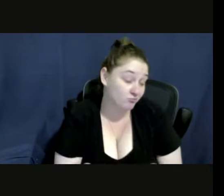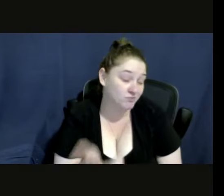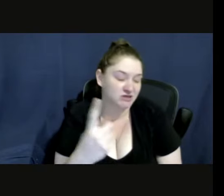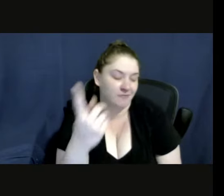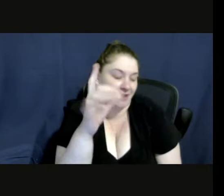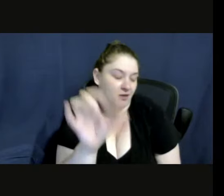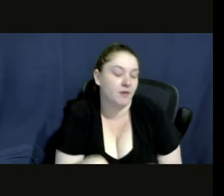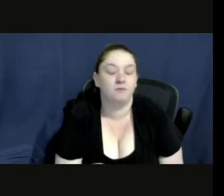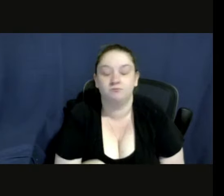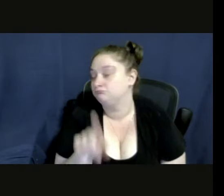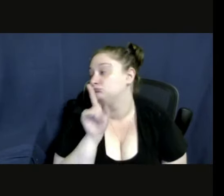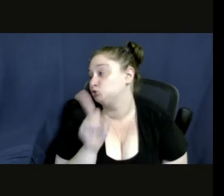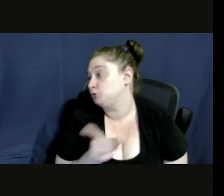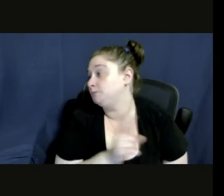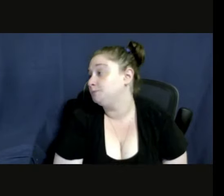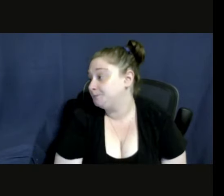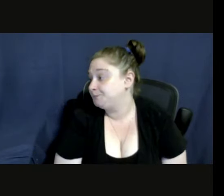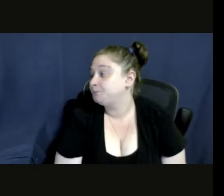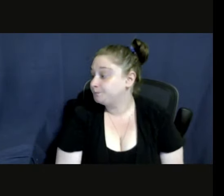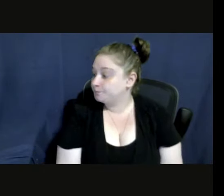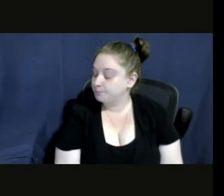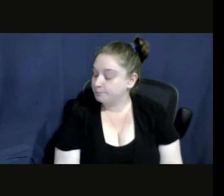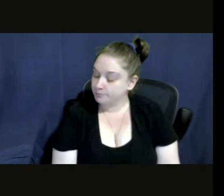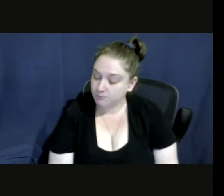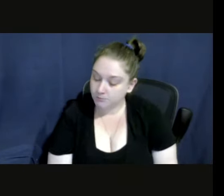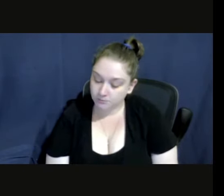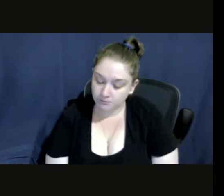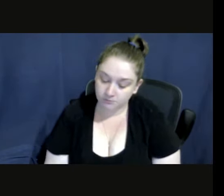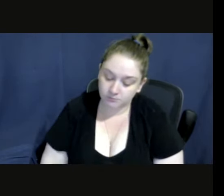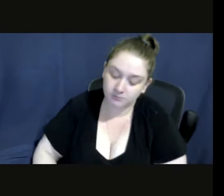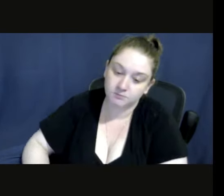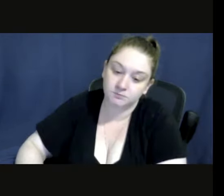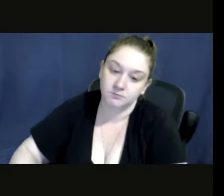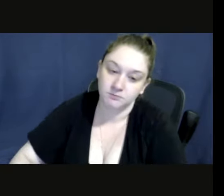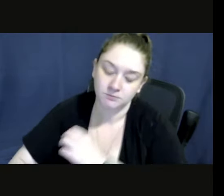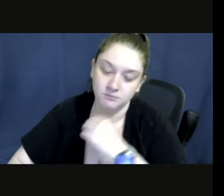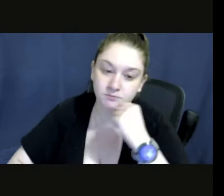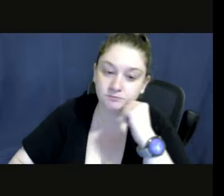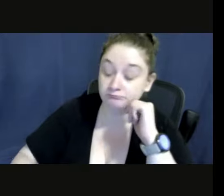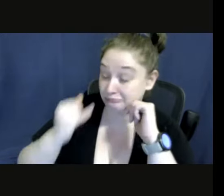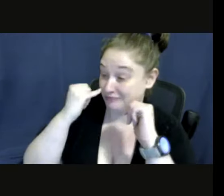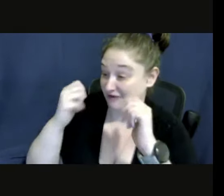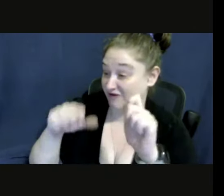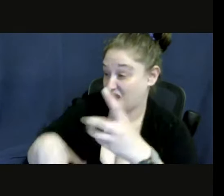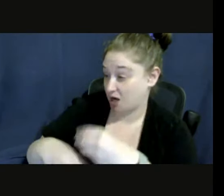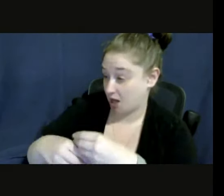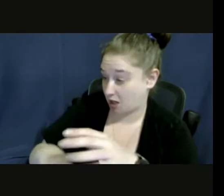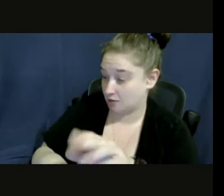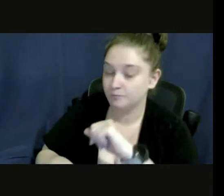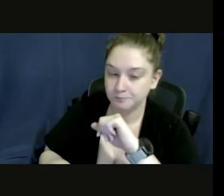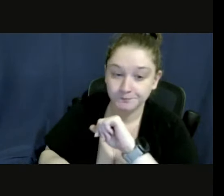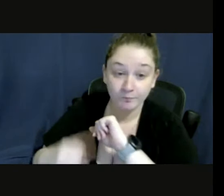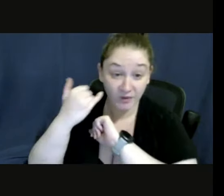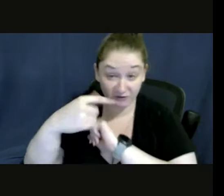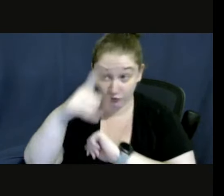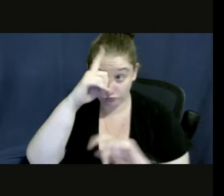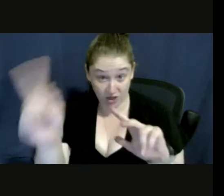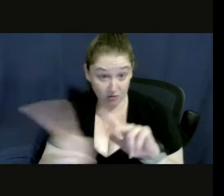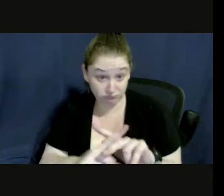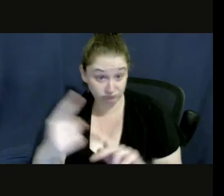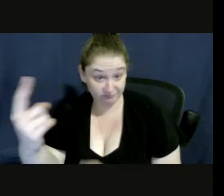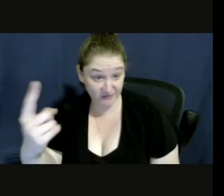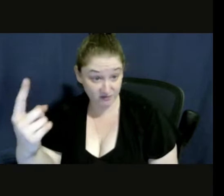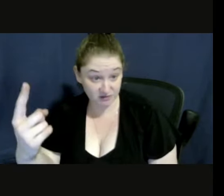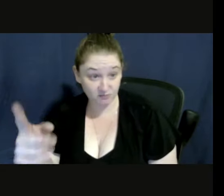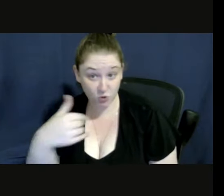that. Yeah, absolutely. To explain it. Thank you. Yeah. And just if I may, if you think of something, if you